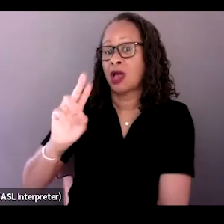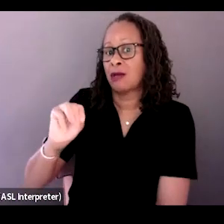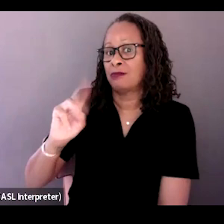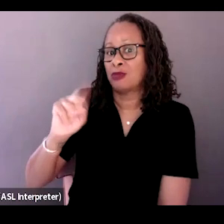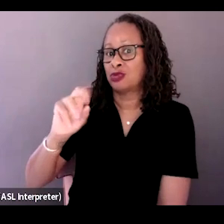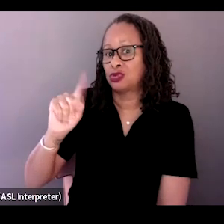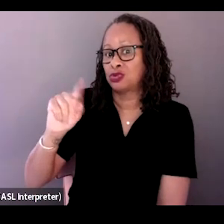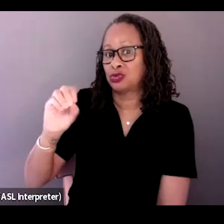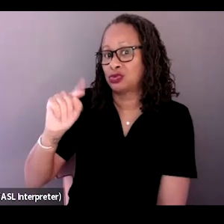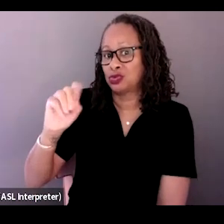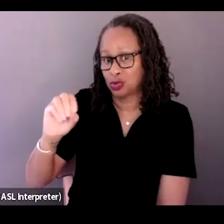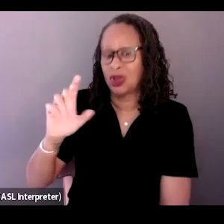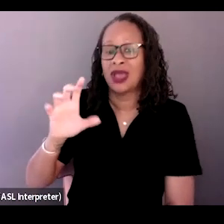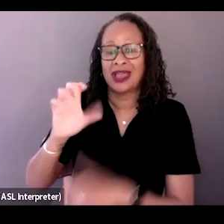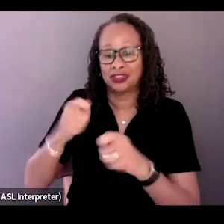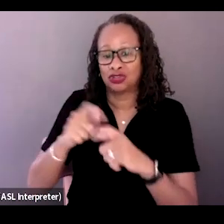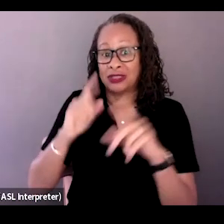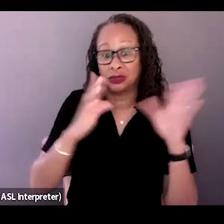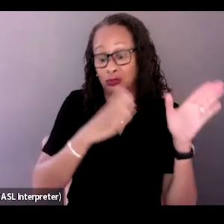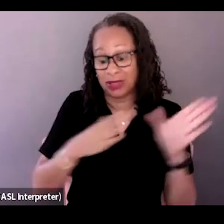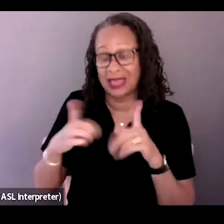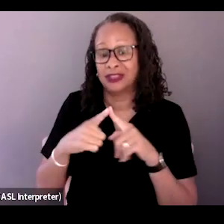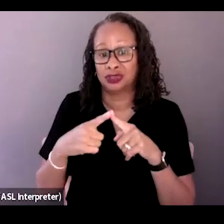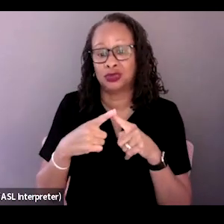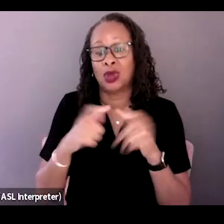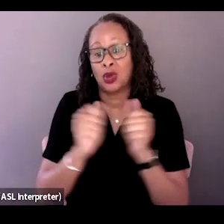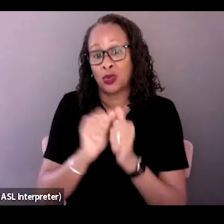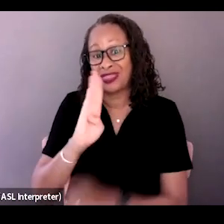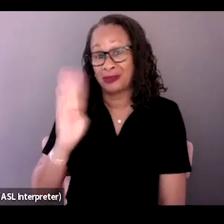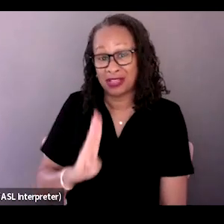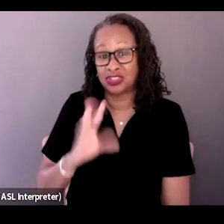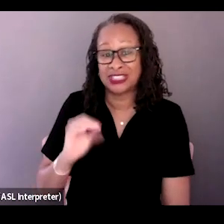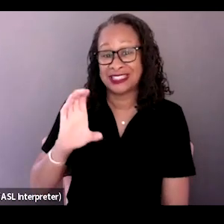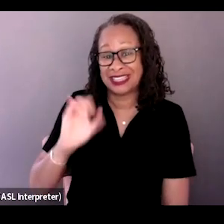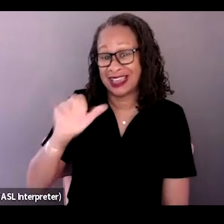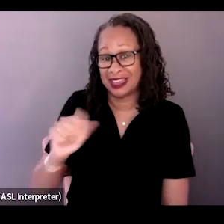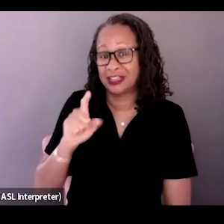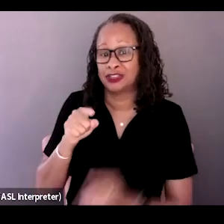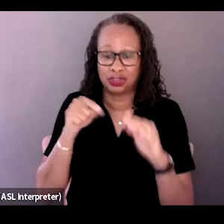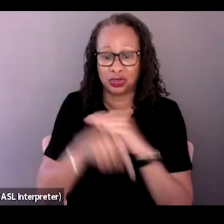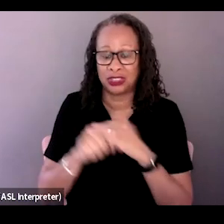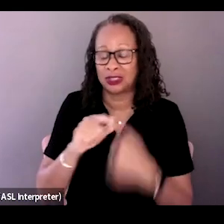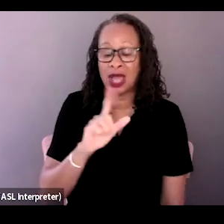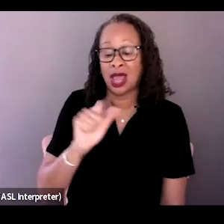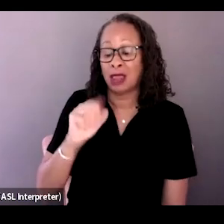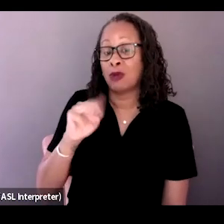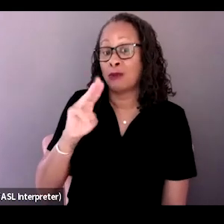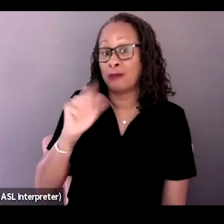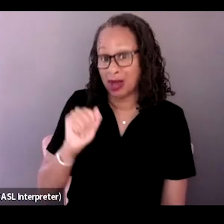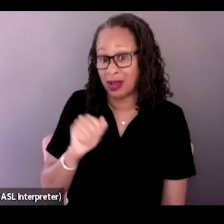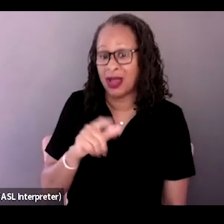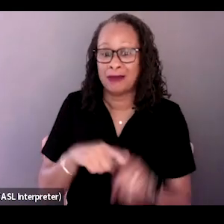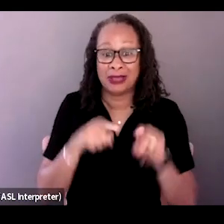mining industry, of course. And he was plotting to sort of, with the Belgians and the CIA, to kill Patrice Lumumba. Meantime, Louis Armstrong is